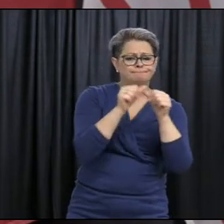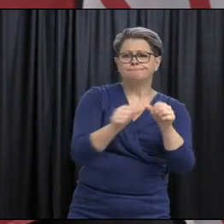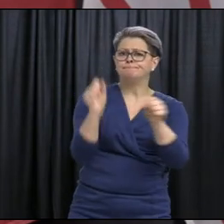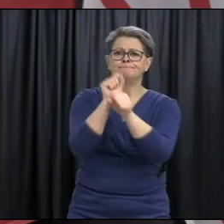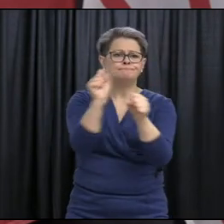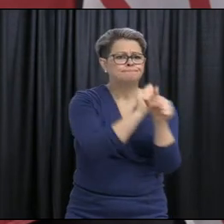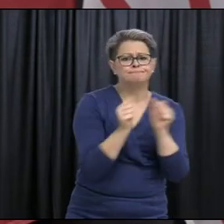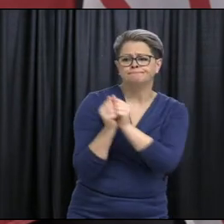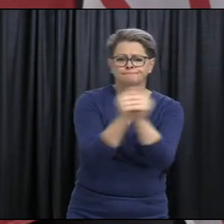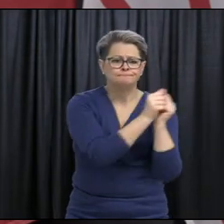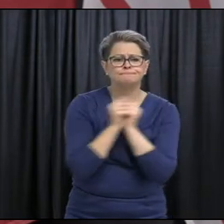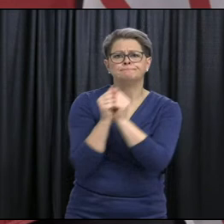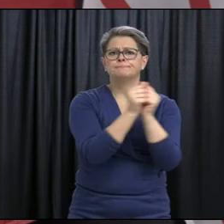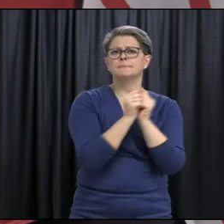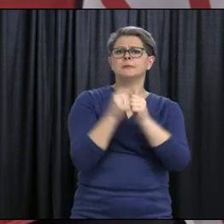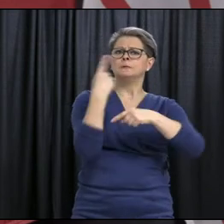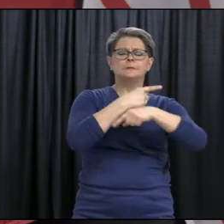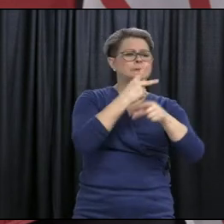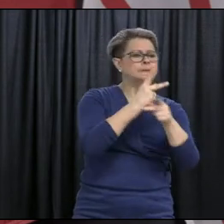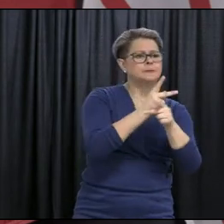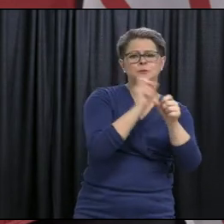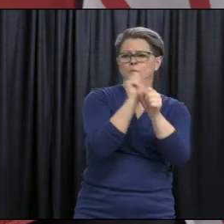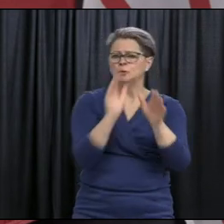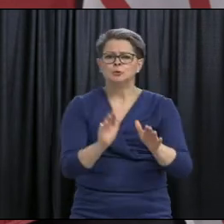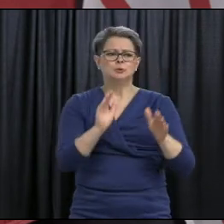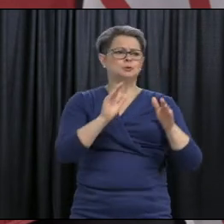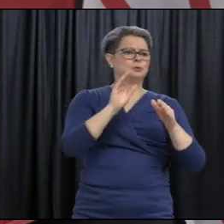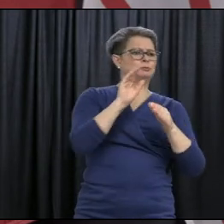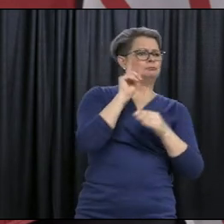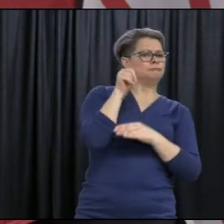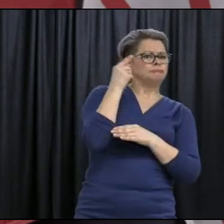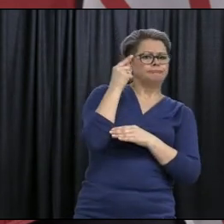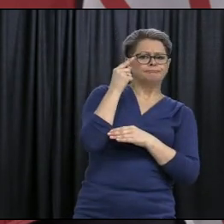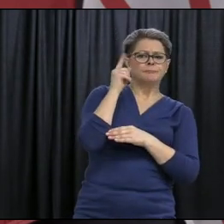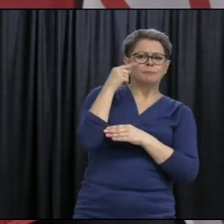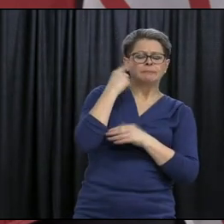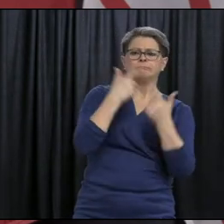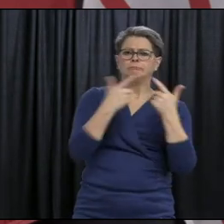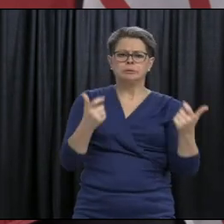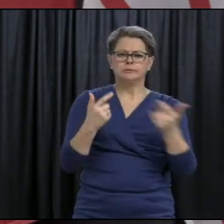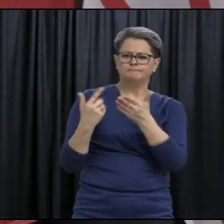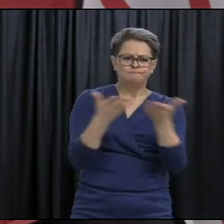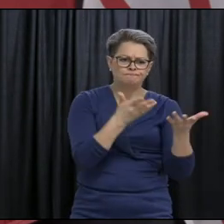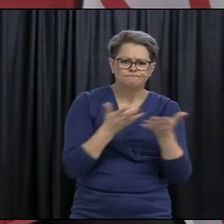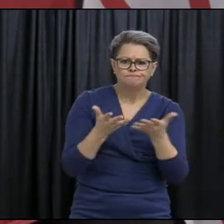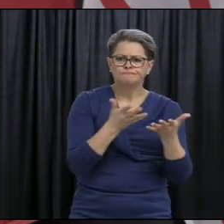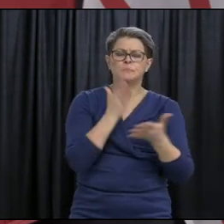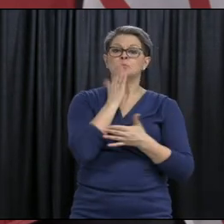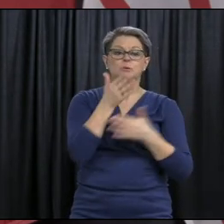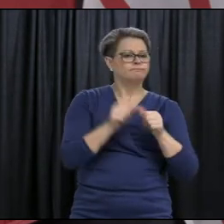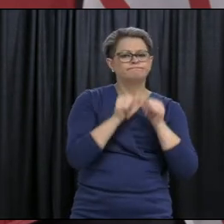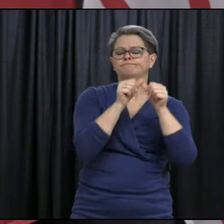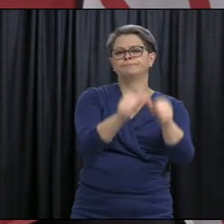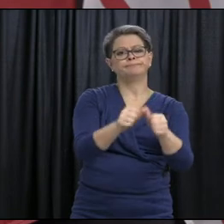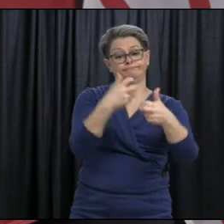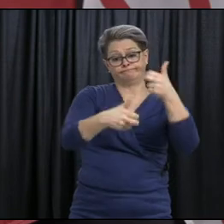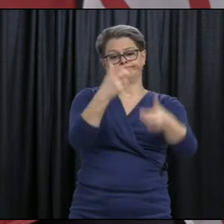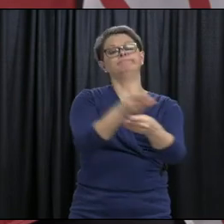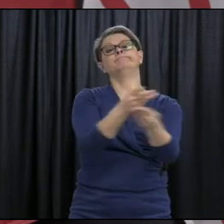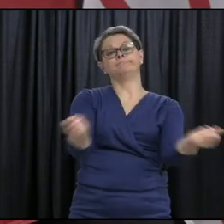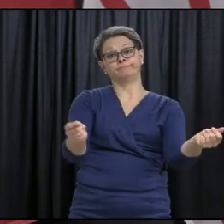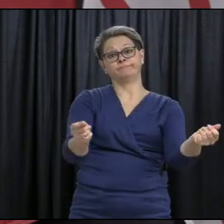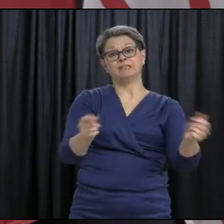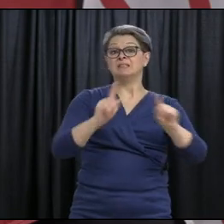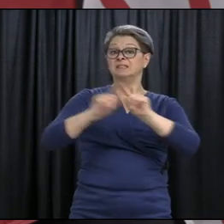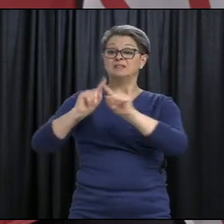answers. What we do have is a commitment to support families through this challenging time. As issues emerge, we